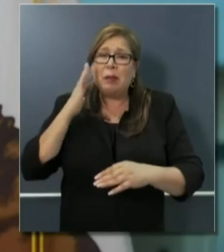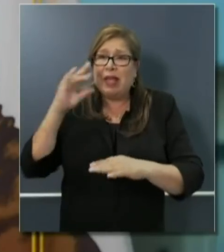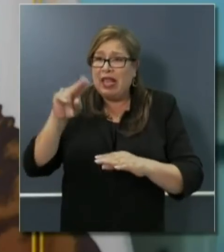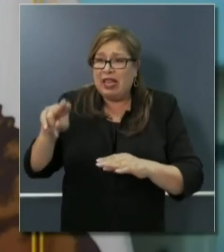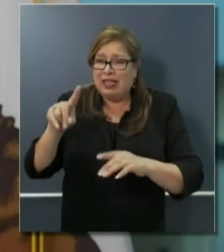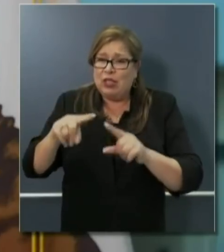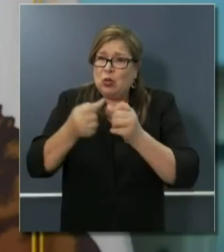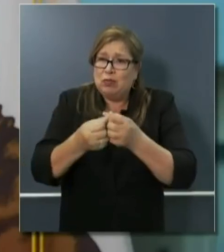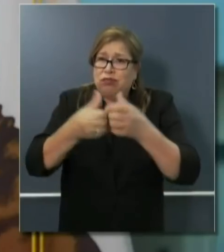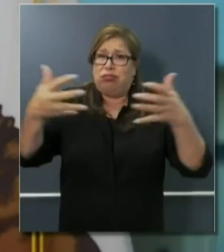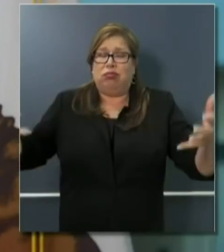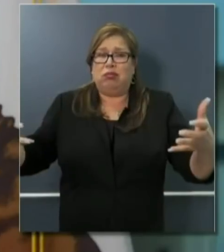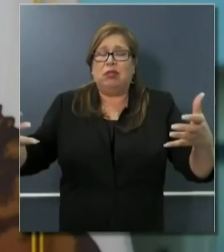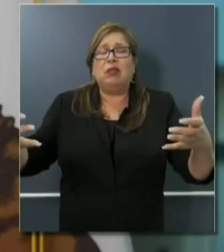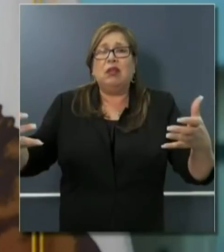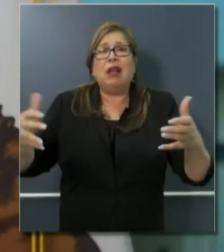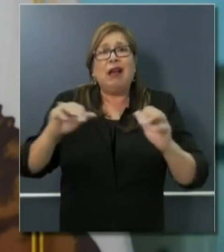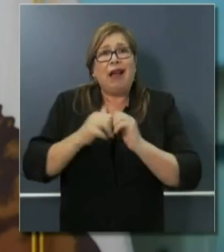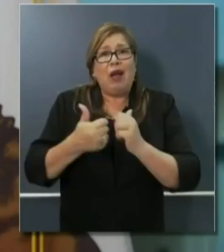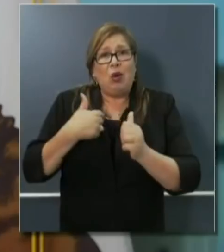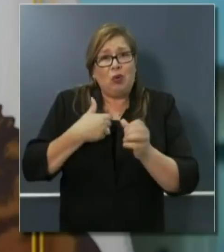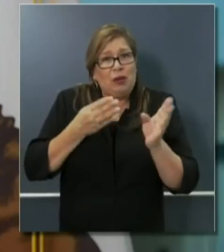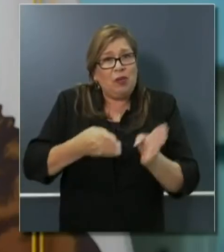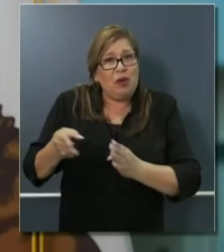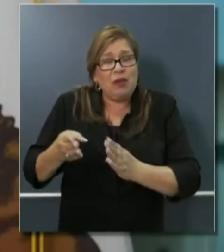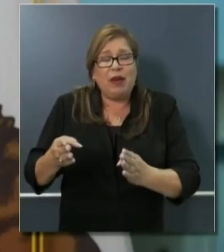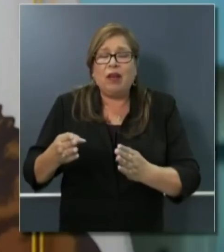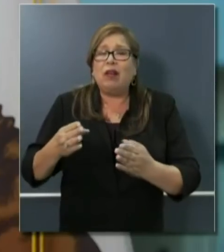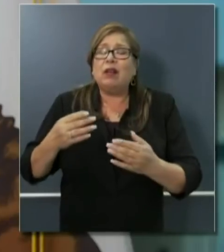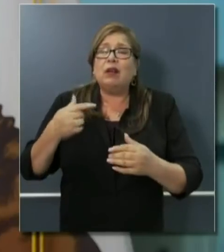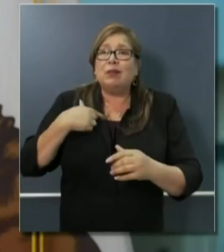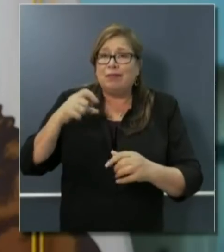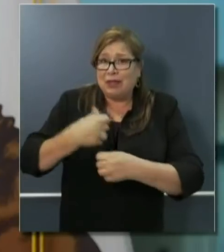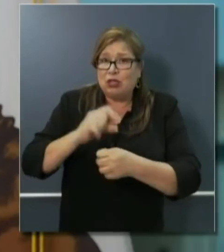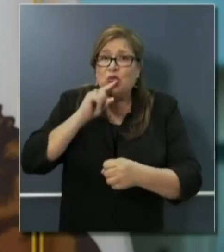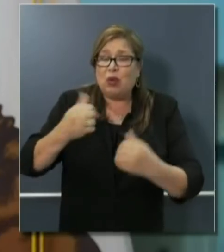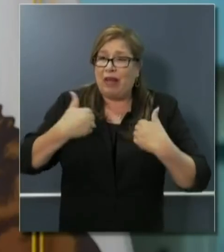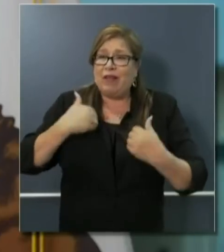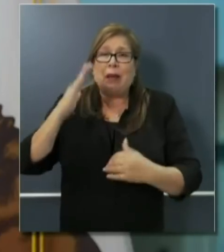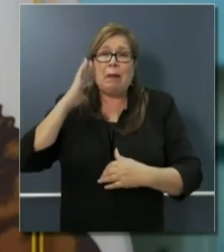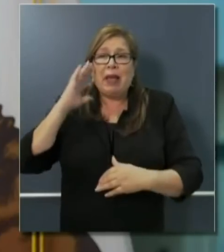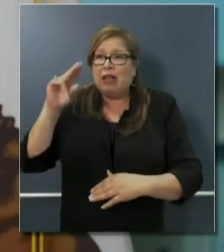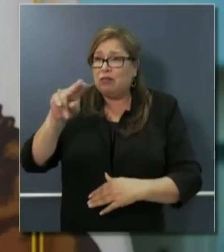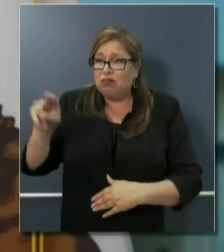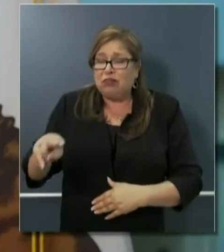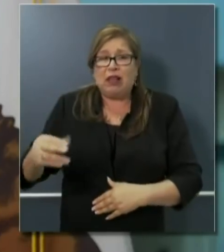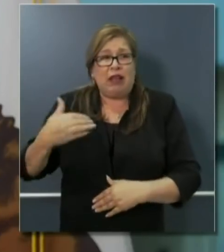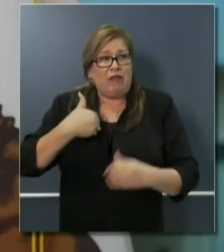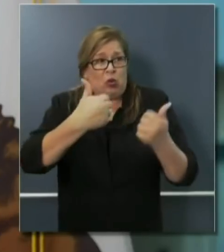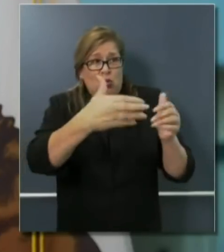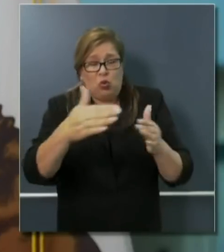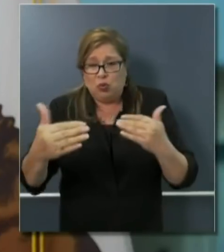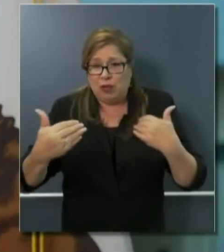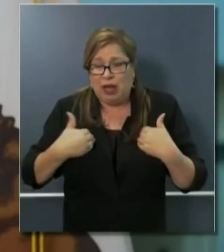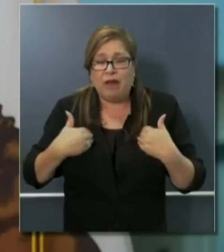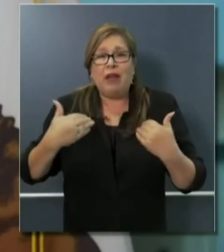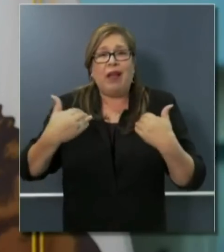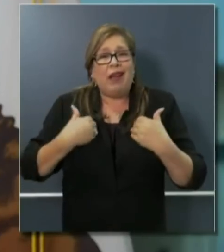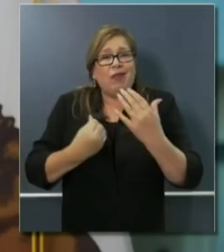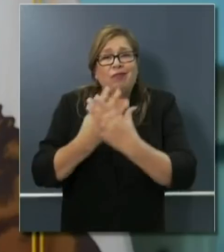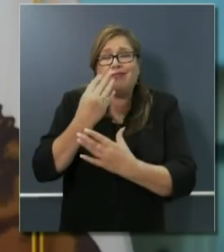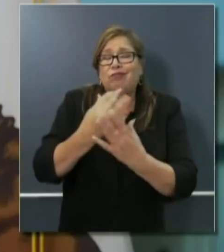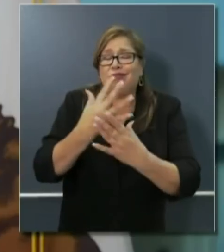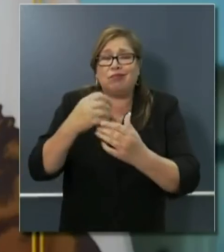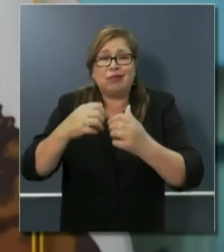preparing to meet that not just in terms of the physical needs within that system, but also making sure we have the appropriate protective gear, the